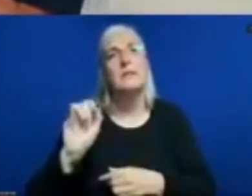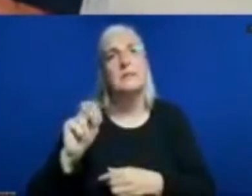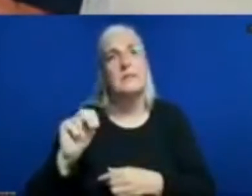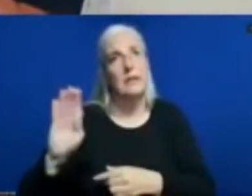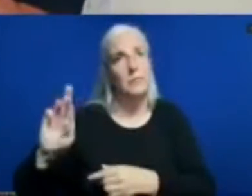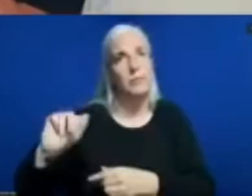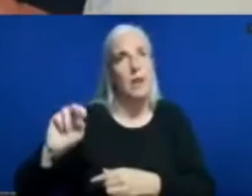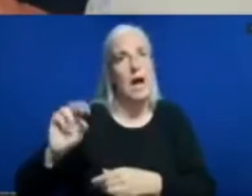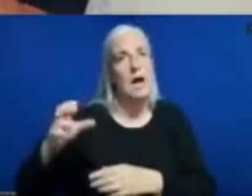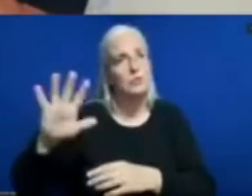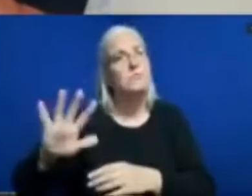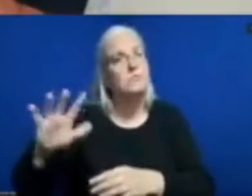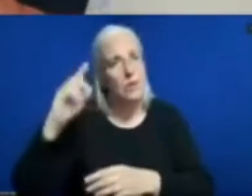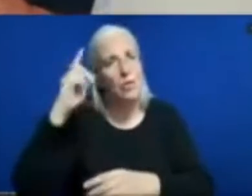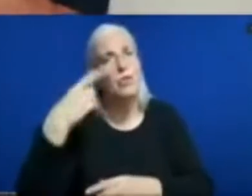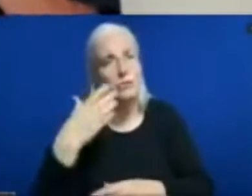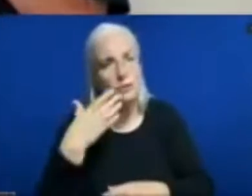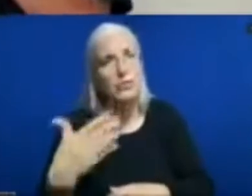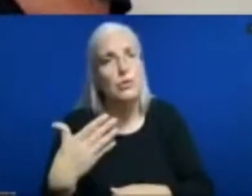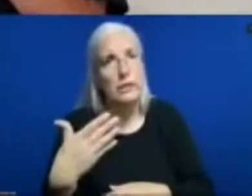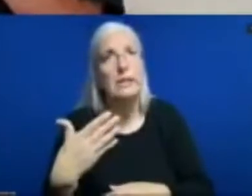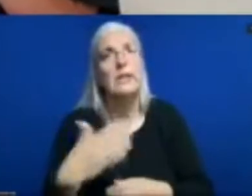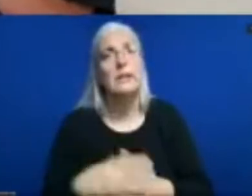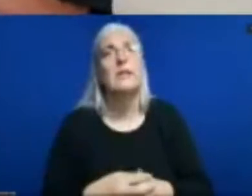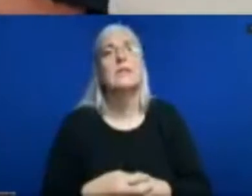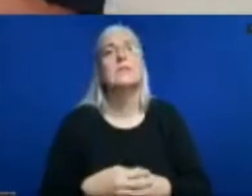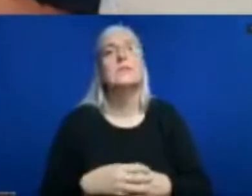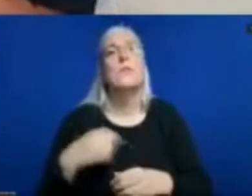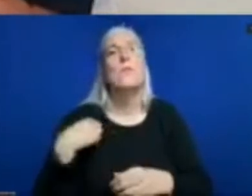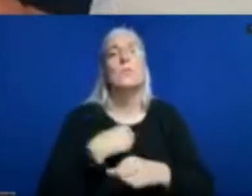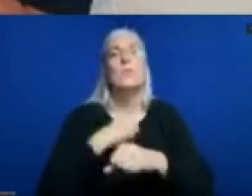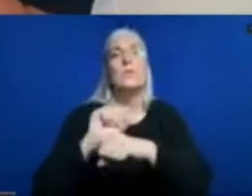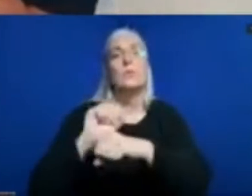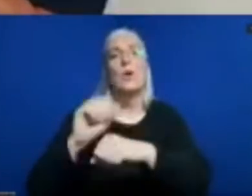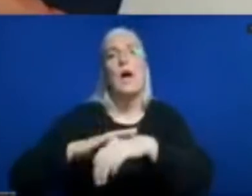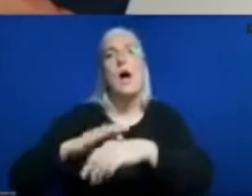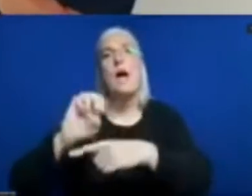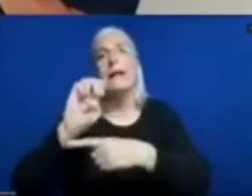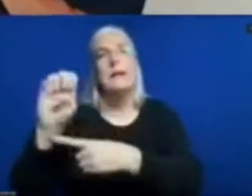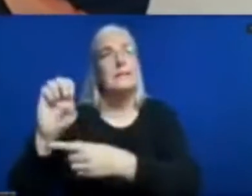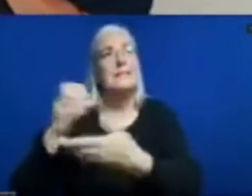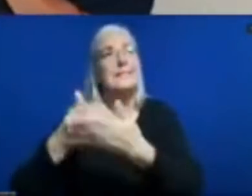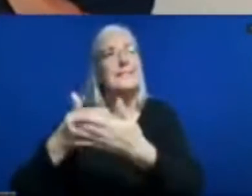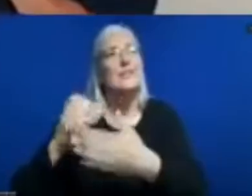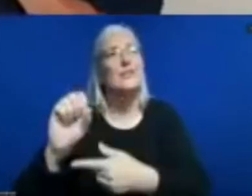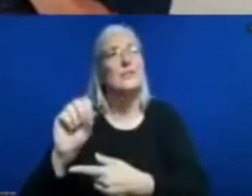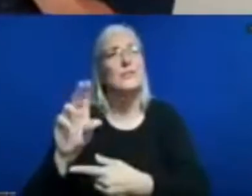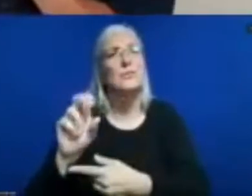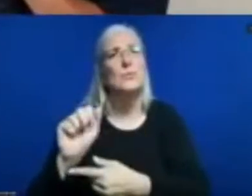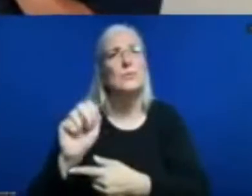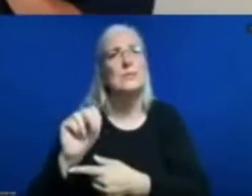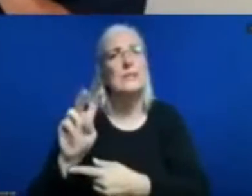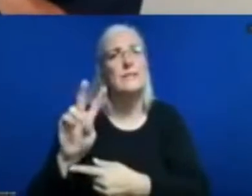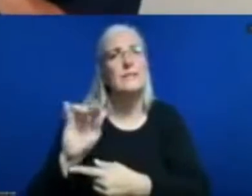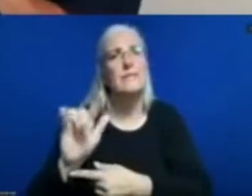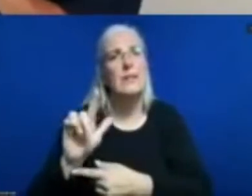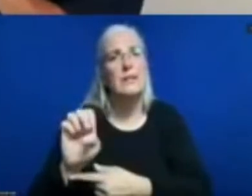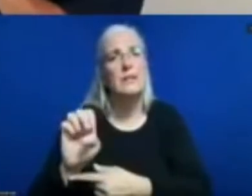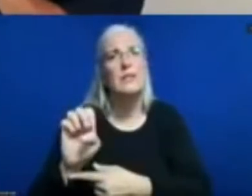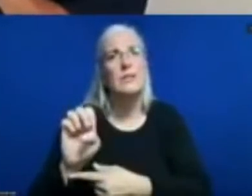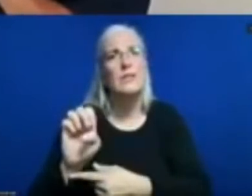As Brian was saying, the fire that moved from the other day towards Susanville, it did lay down. We were able to go direct on a lot of